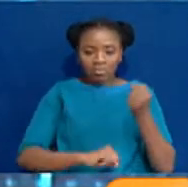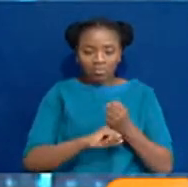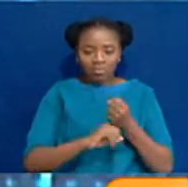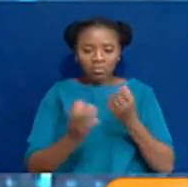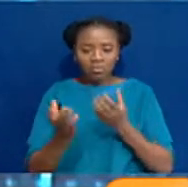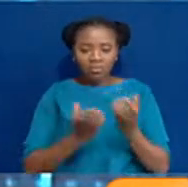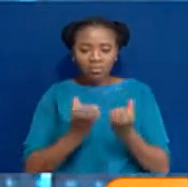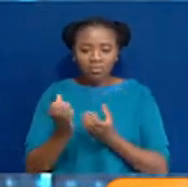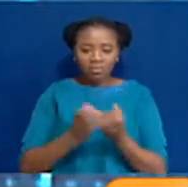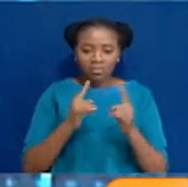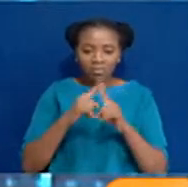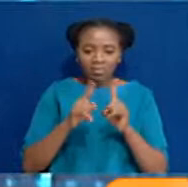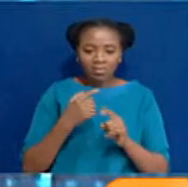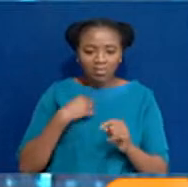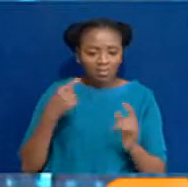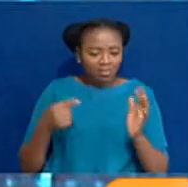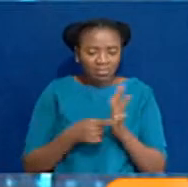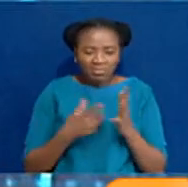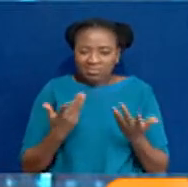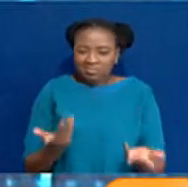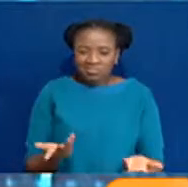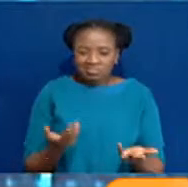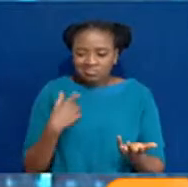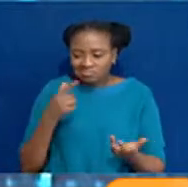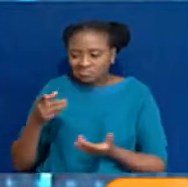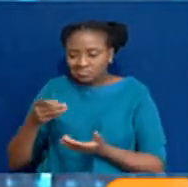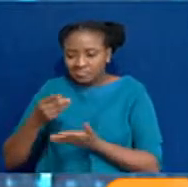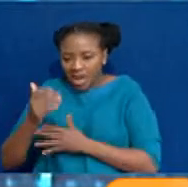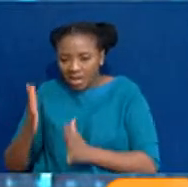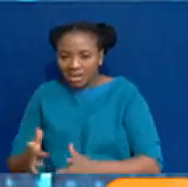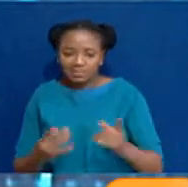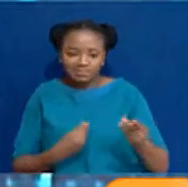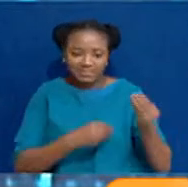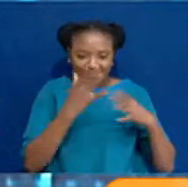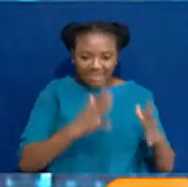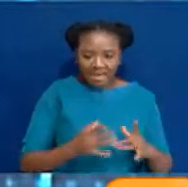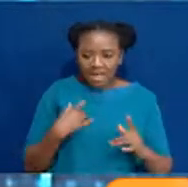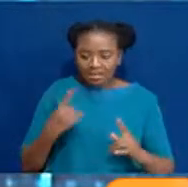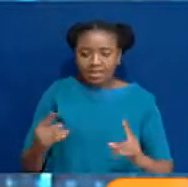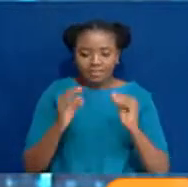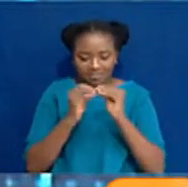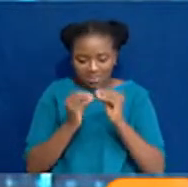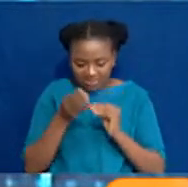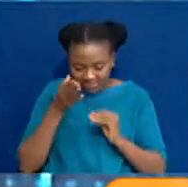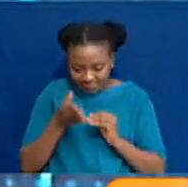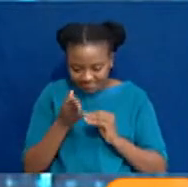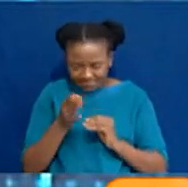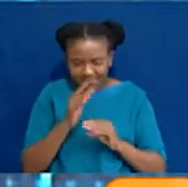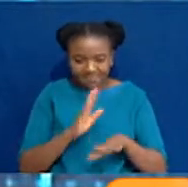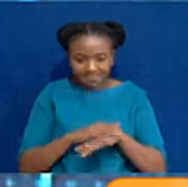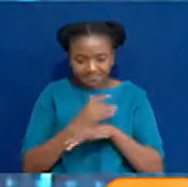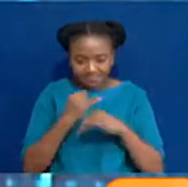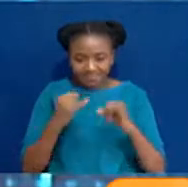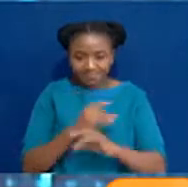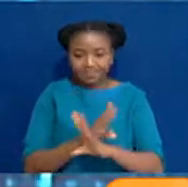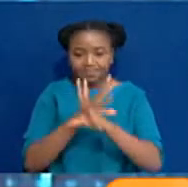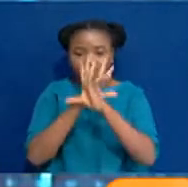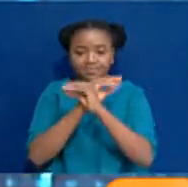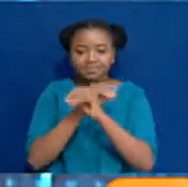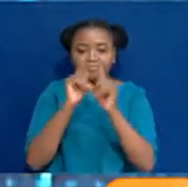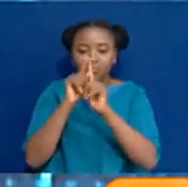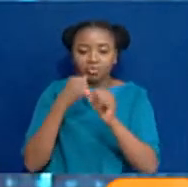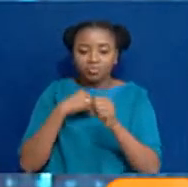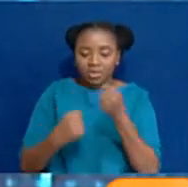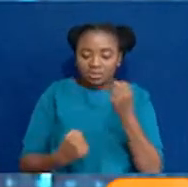of a commodity to have a physical interface with the seller of a commodity. We want a virtual mechanism through which we can facilitate